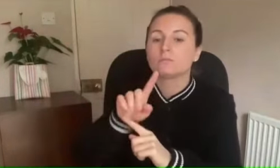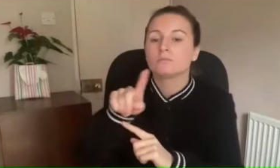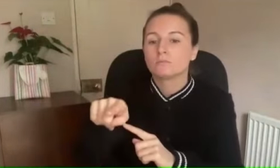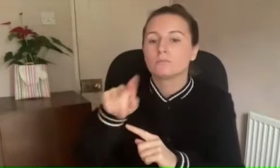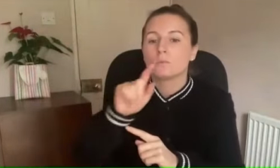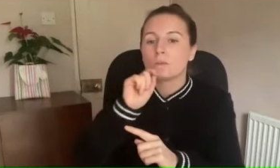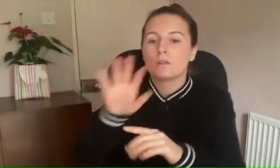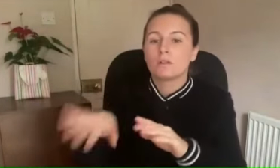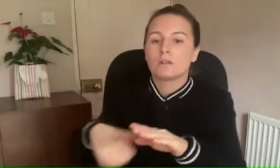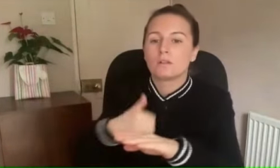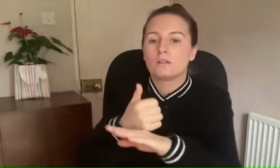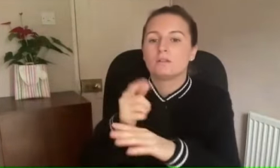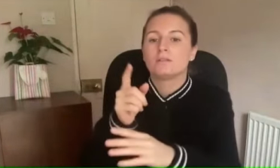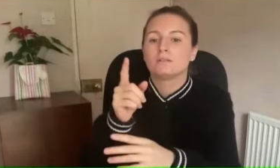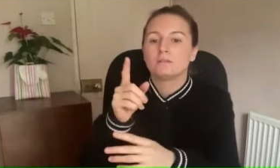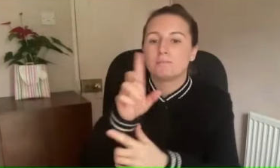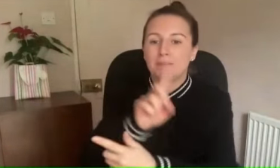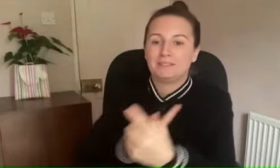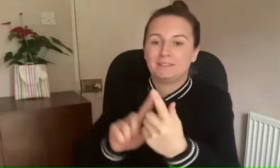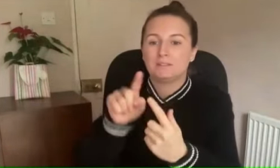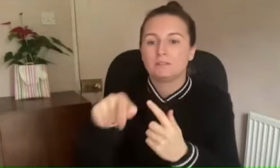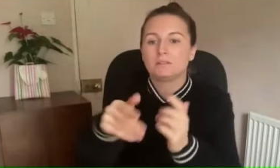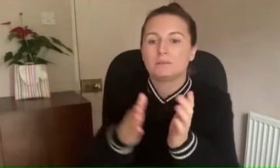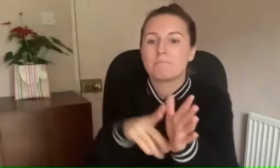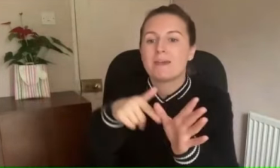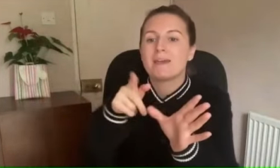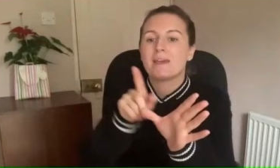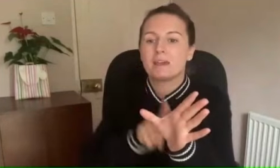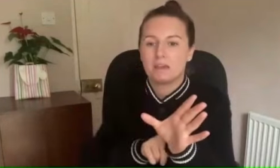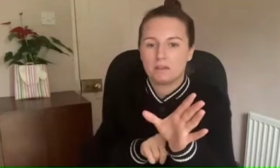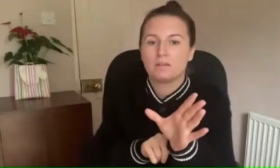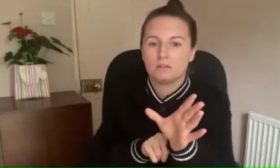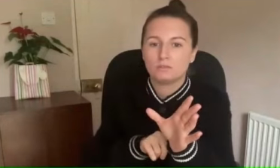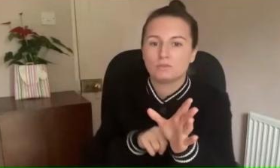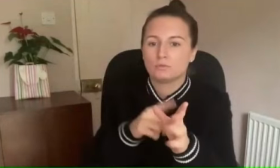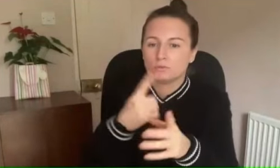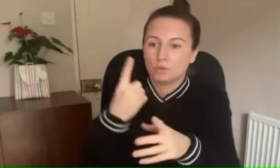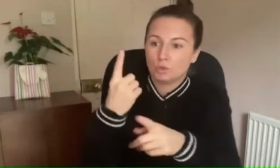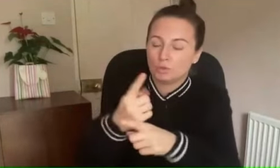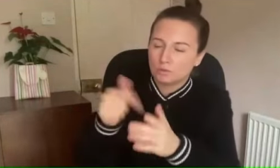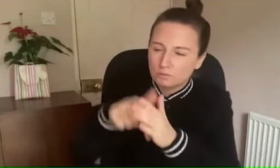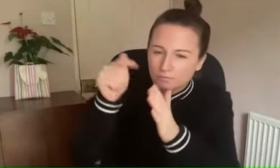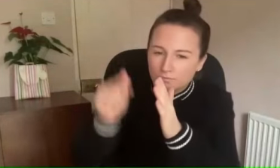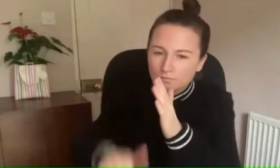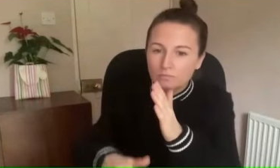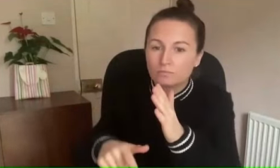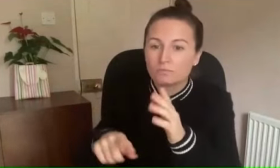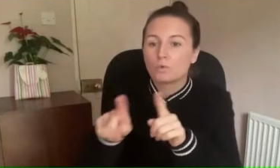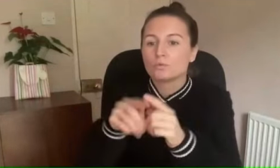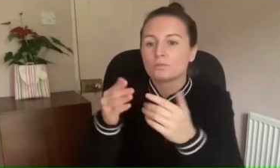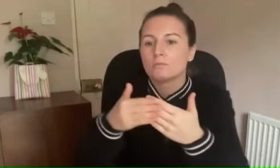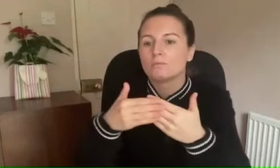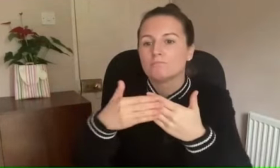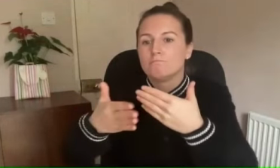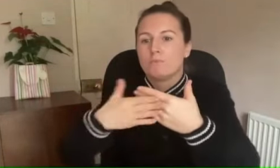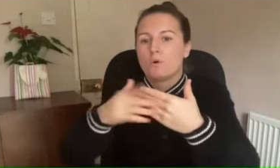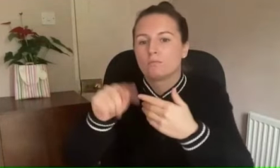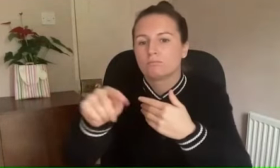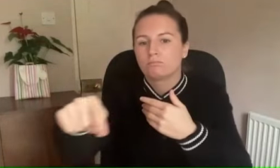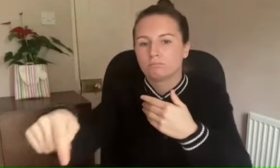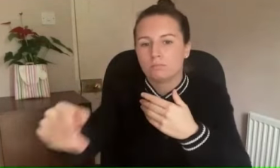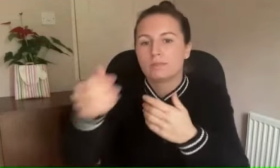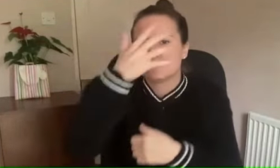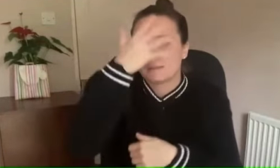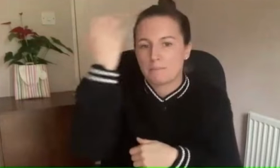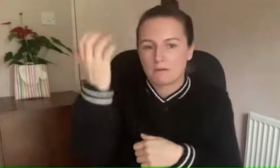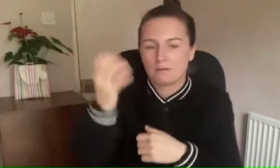year, and then further peer learning drop-ins in the summer term. Your RDM can help with suggesting other